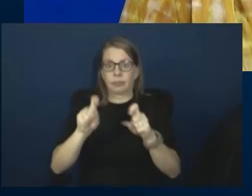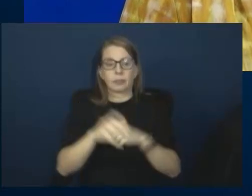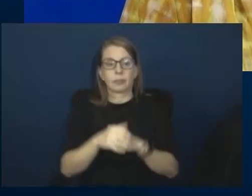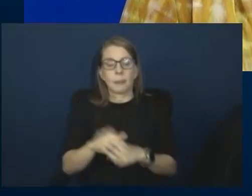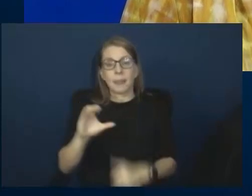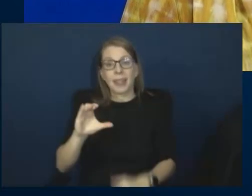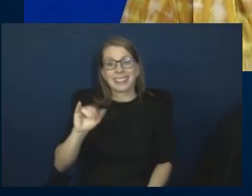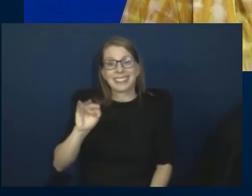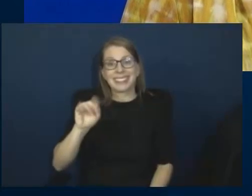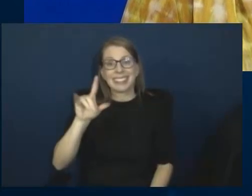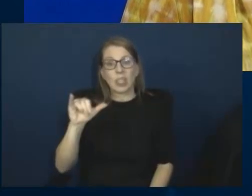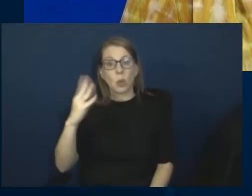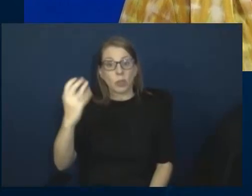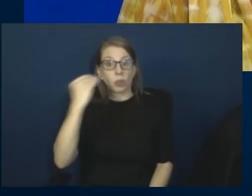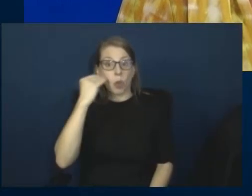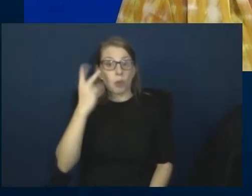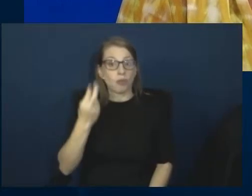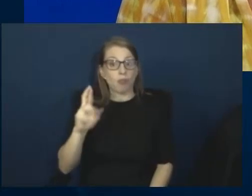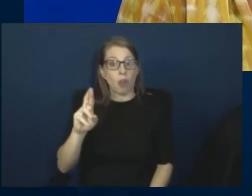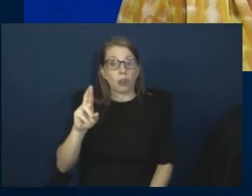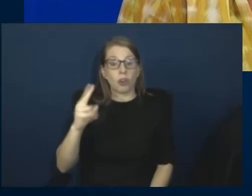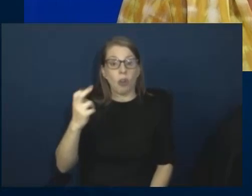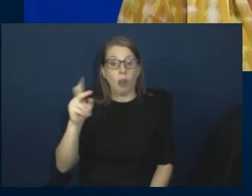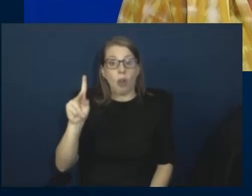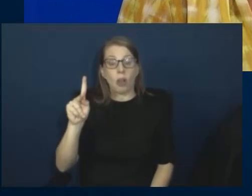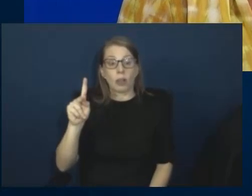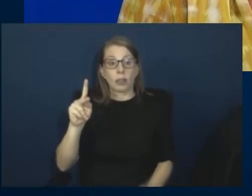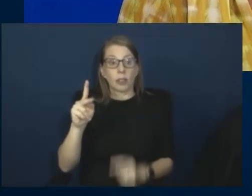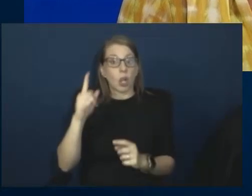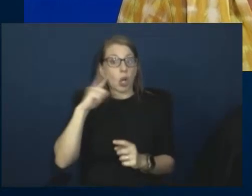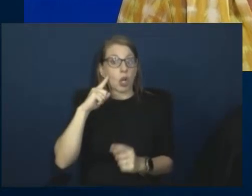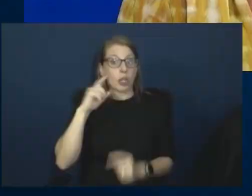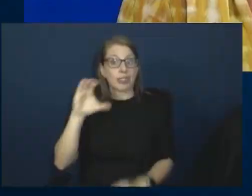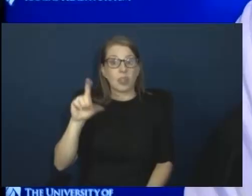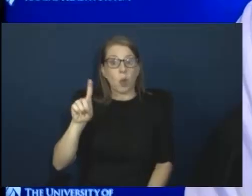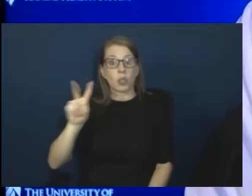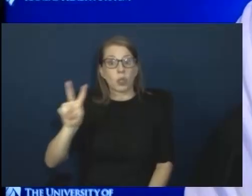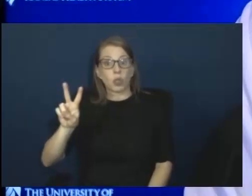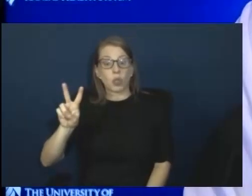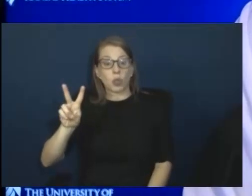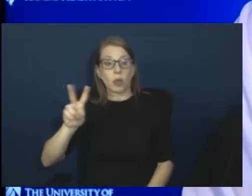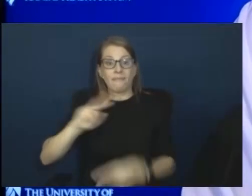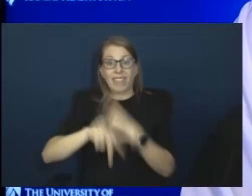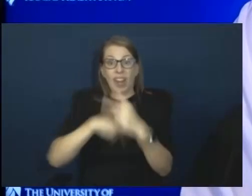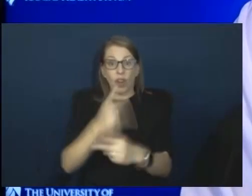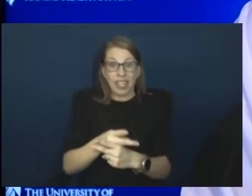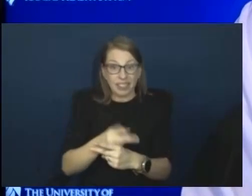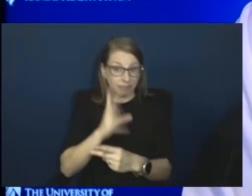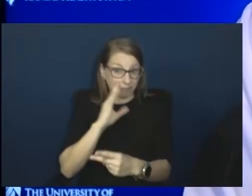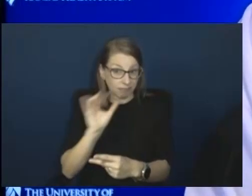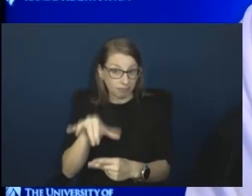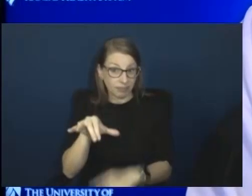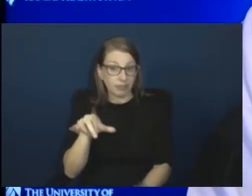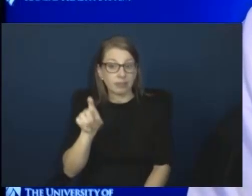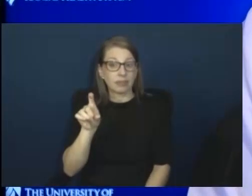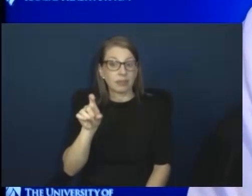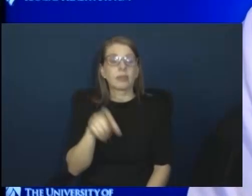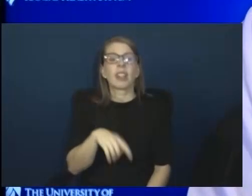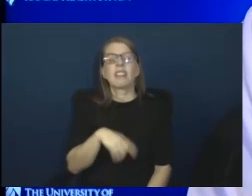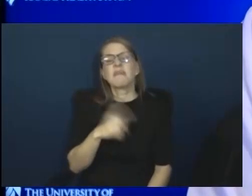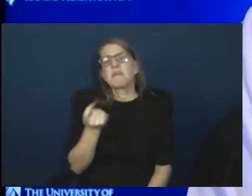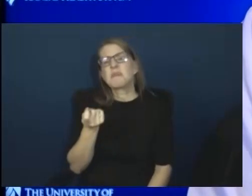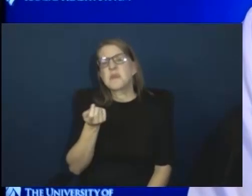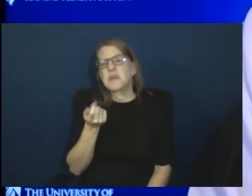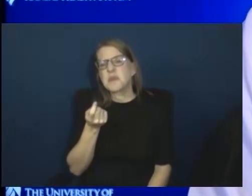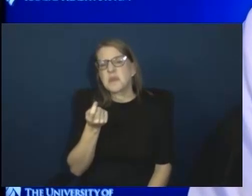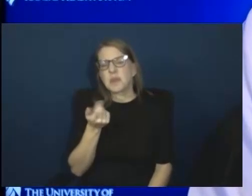Hawk heard of the new C12 variant? Yeah, very little bit. I think that's the